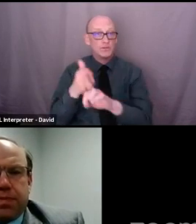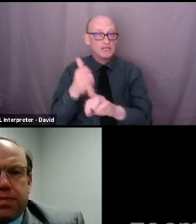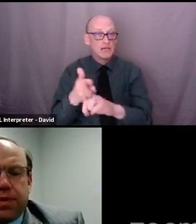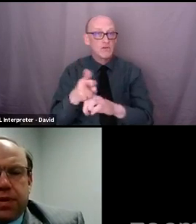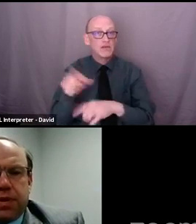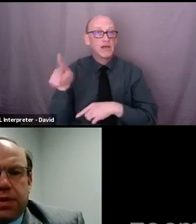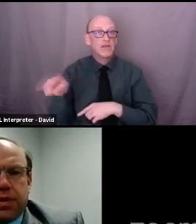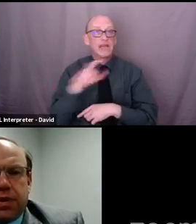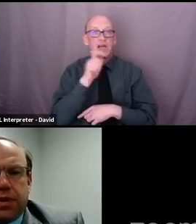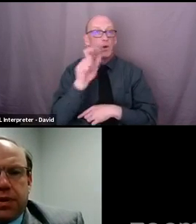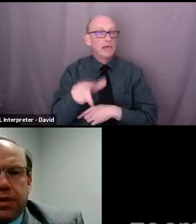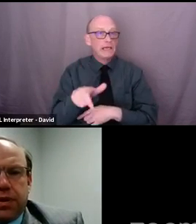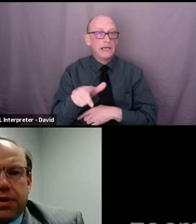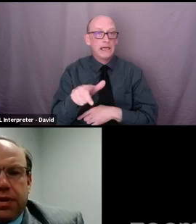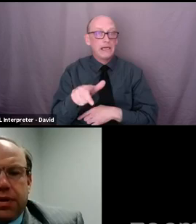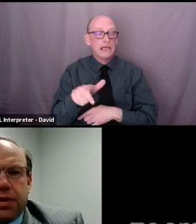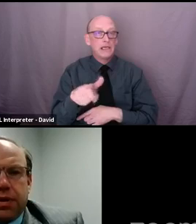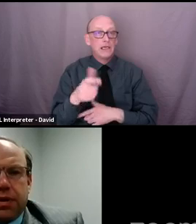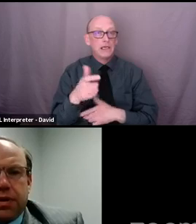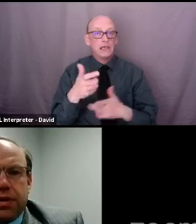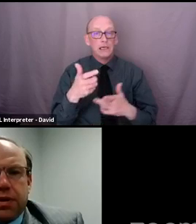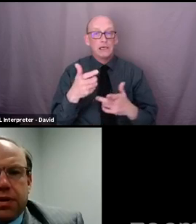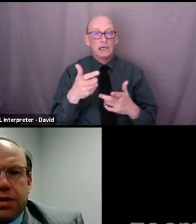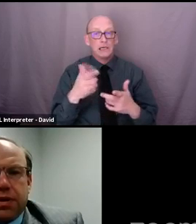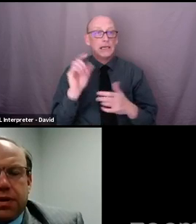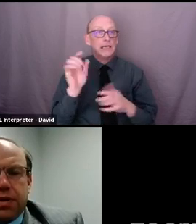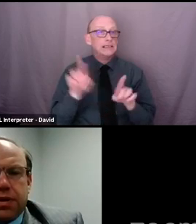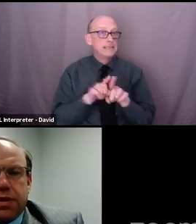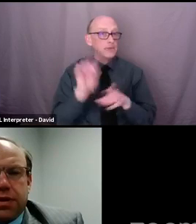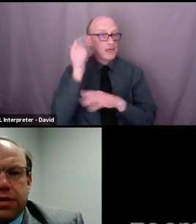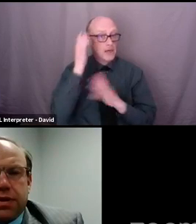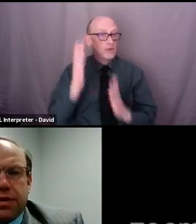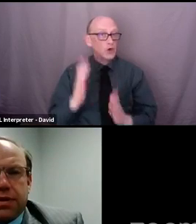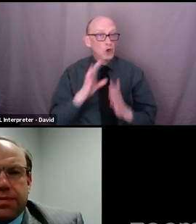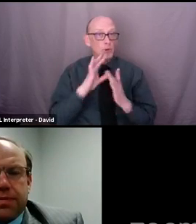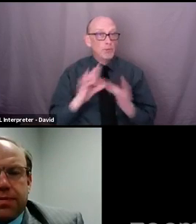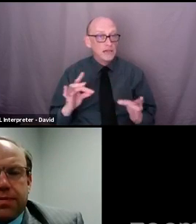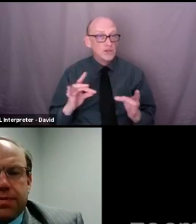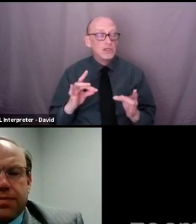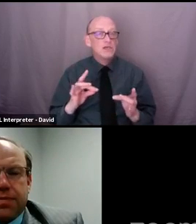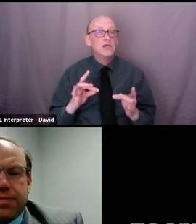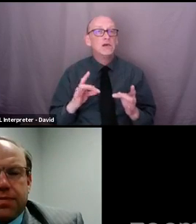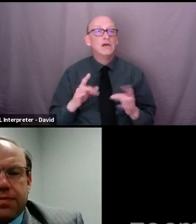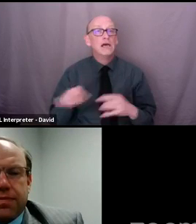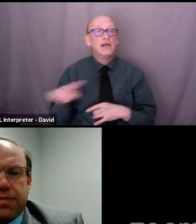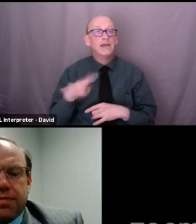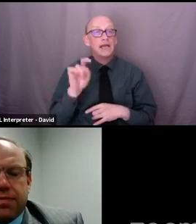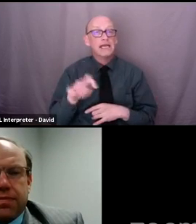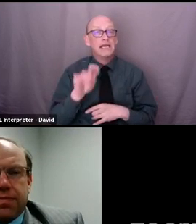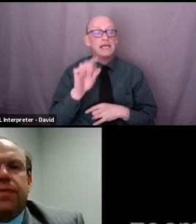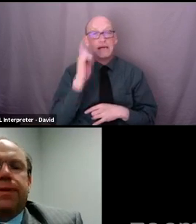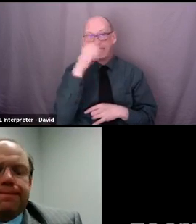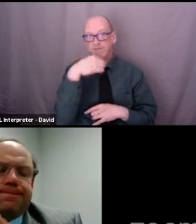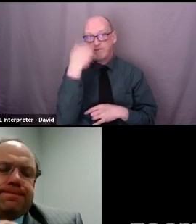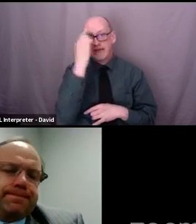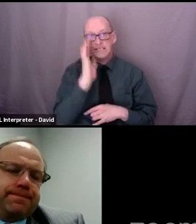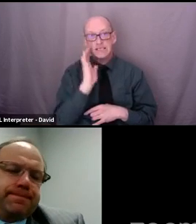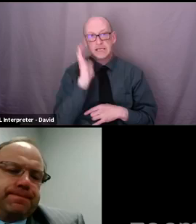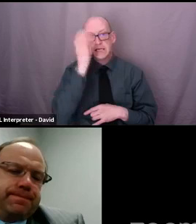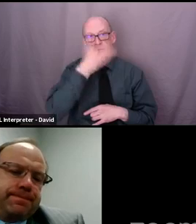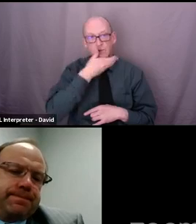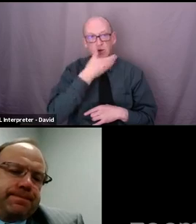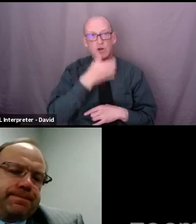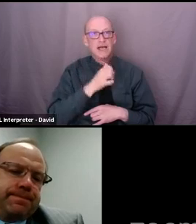don't need necessarily, the governor mentioned this in his press conference, they need face coverings, not